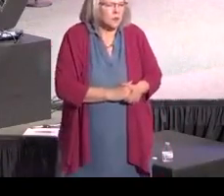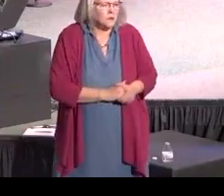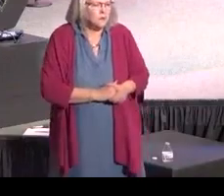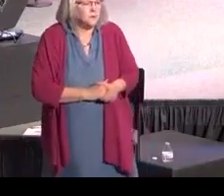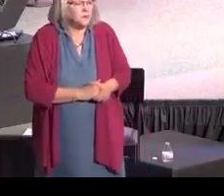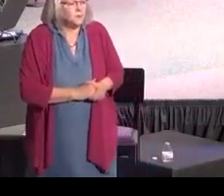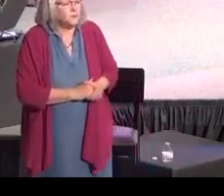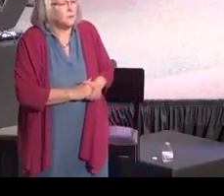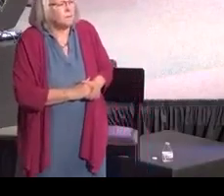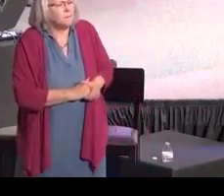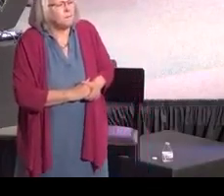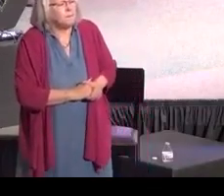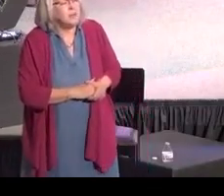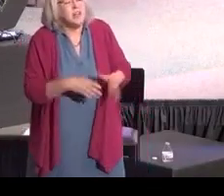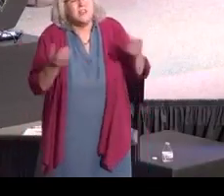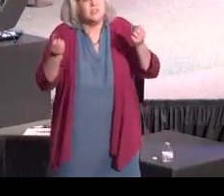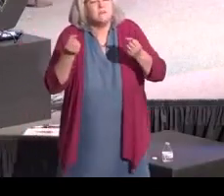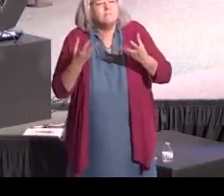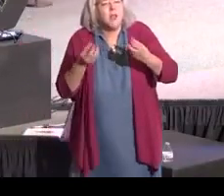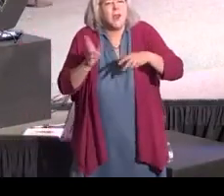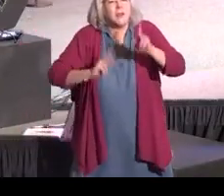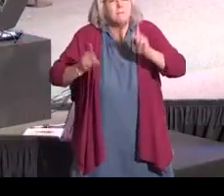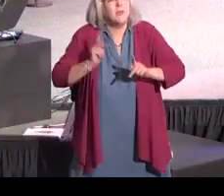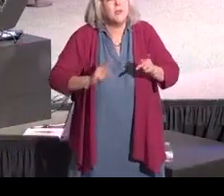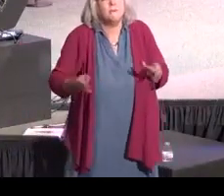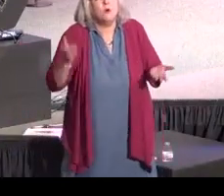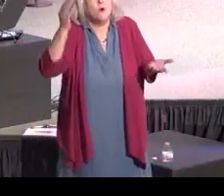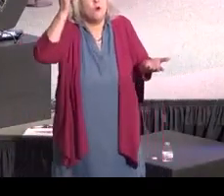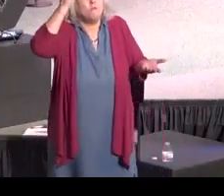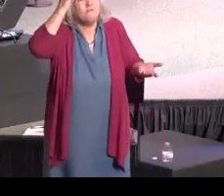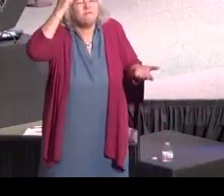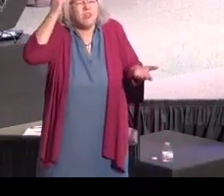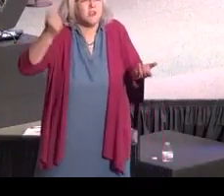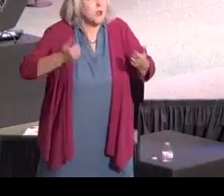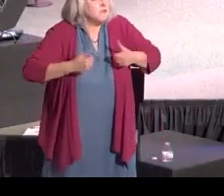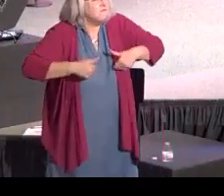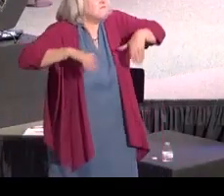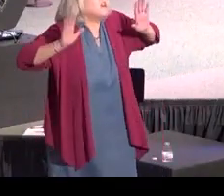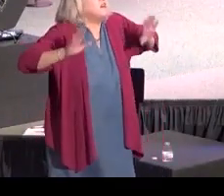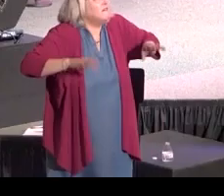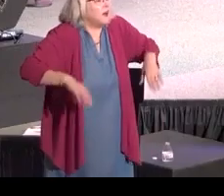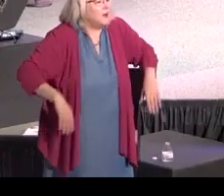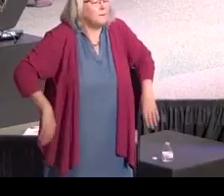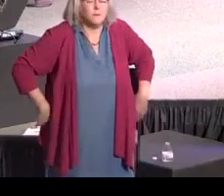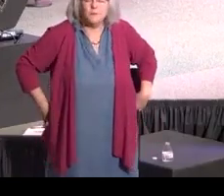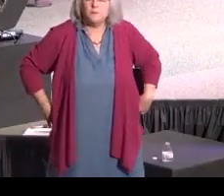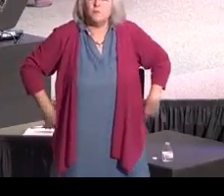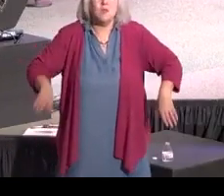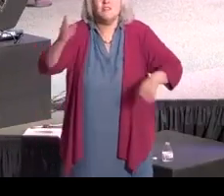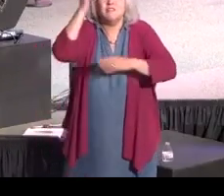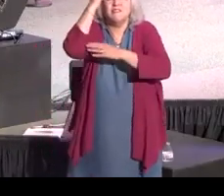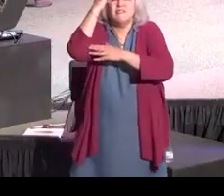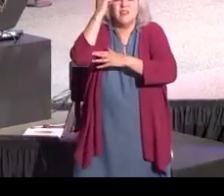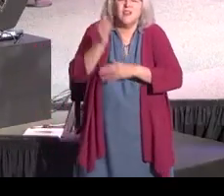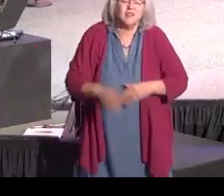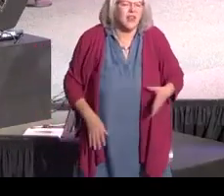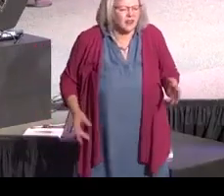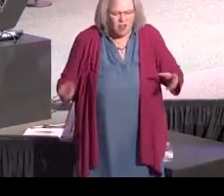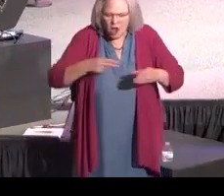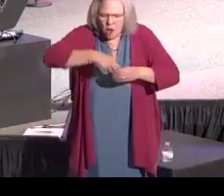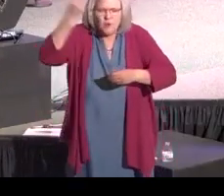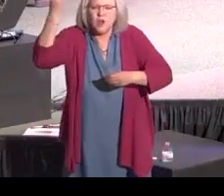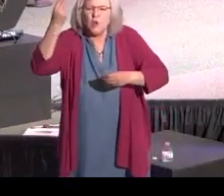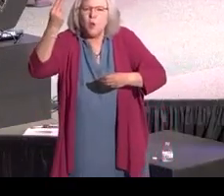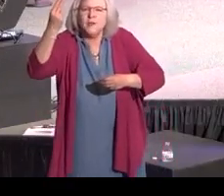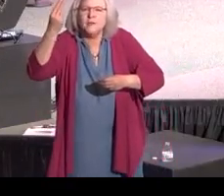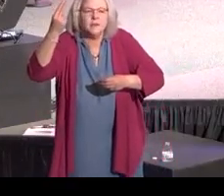in the towel. There are some people that thought you were going to give up. You may have walked in here today. You may have thought you were going to give up. There are some